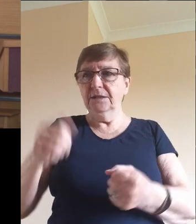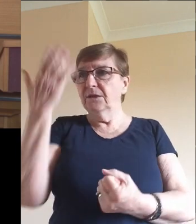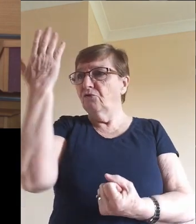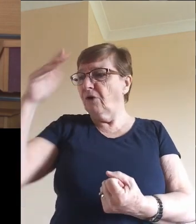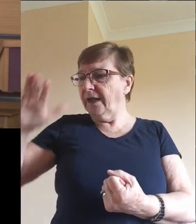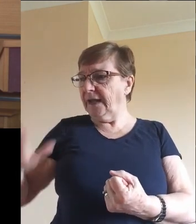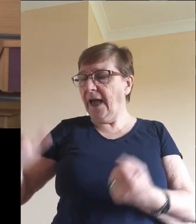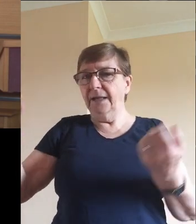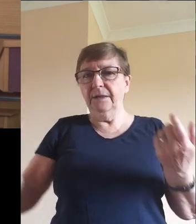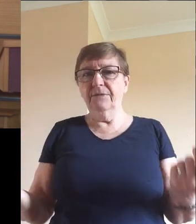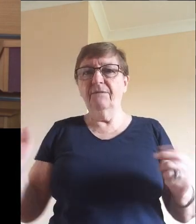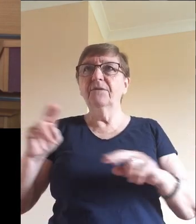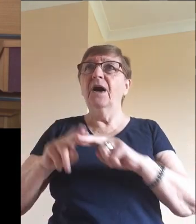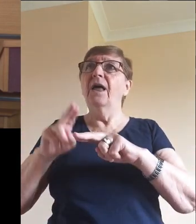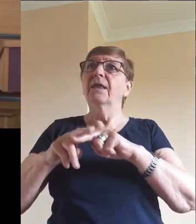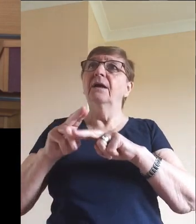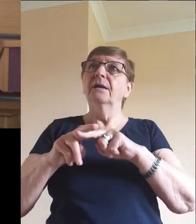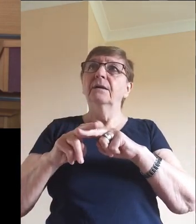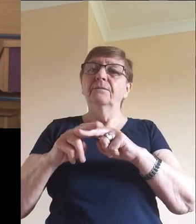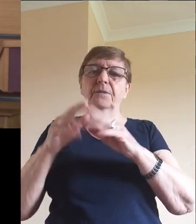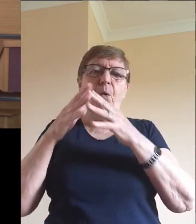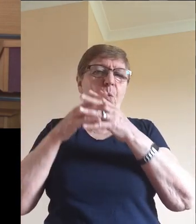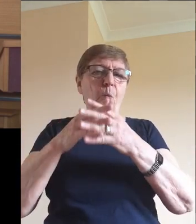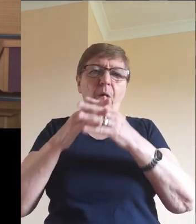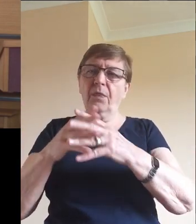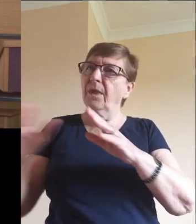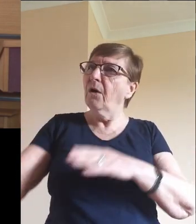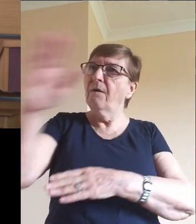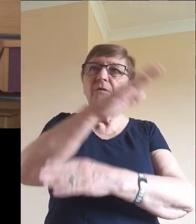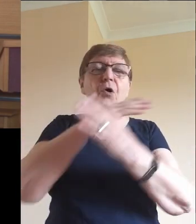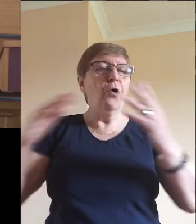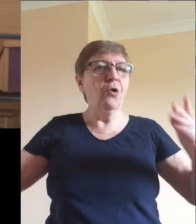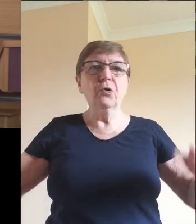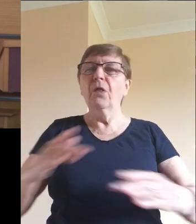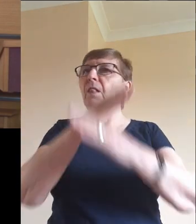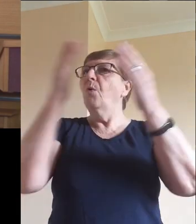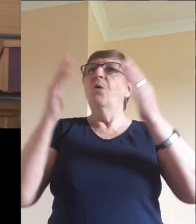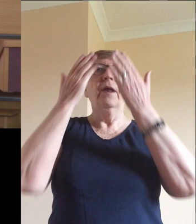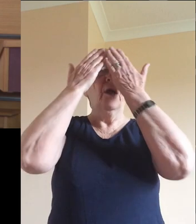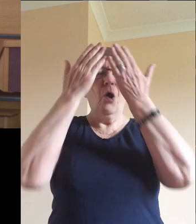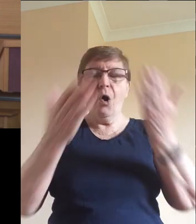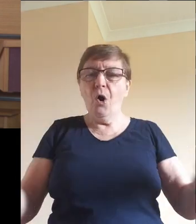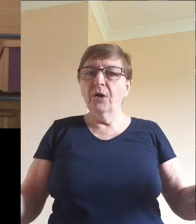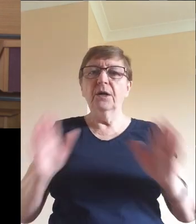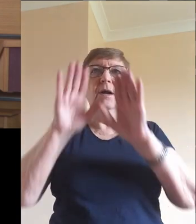Father, and worthy of all honor and glory and blessing.